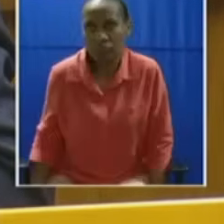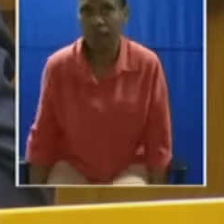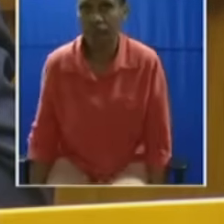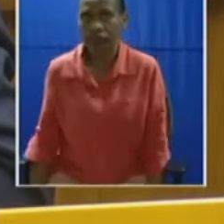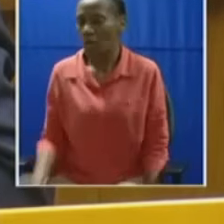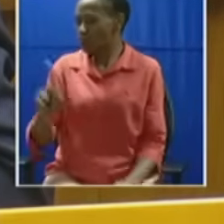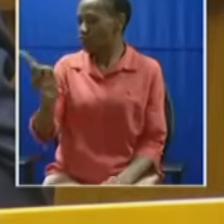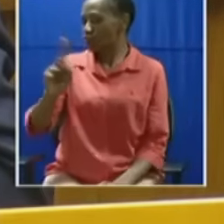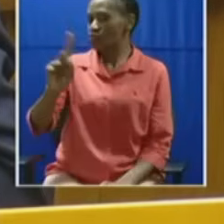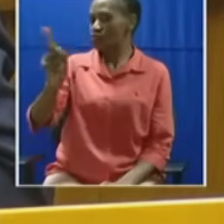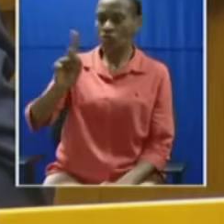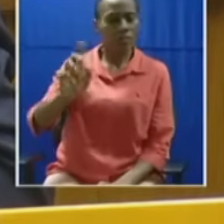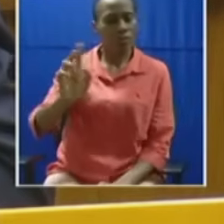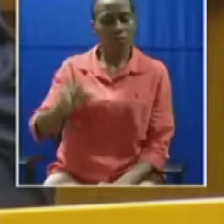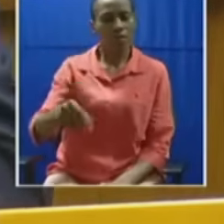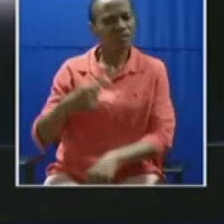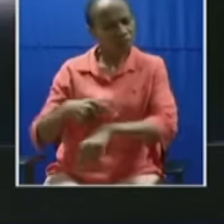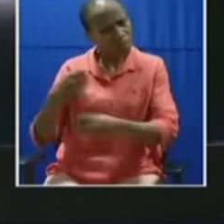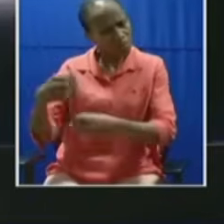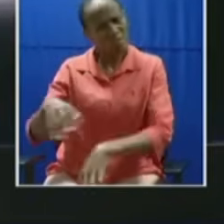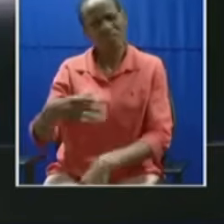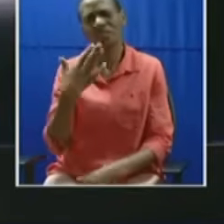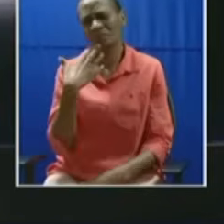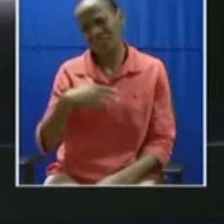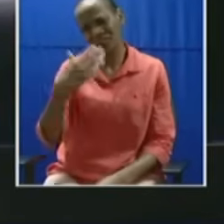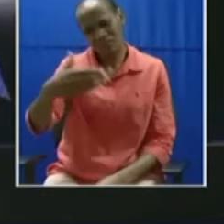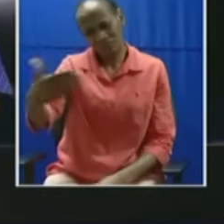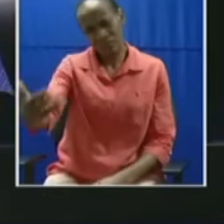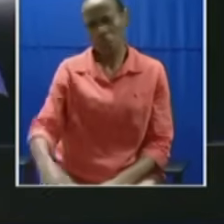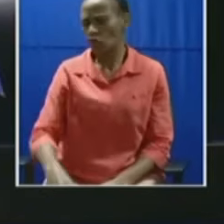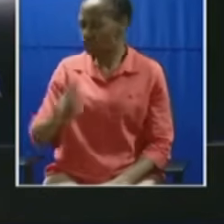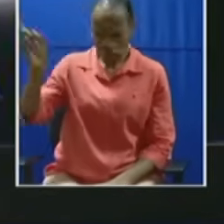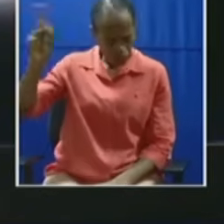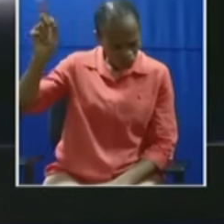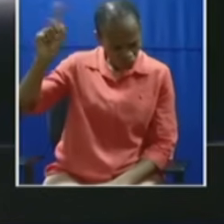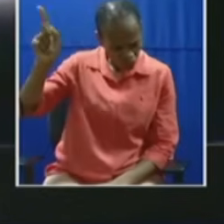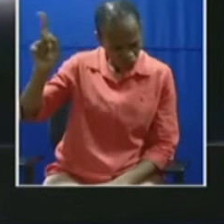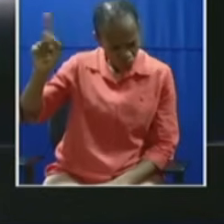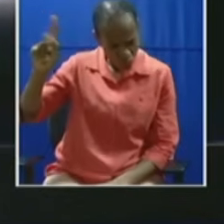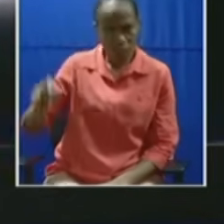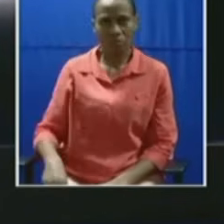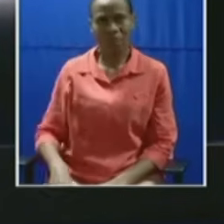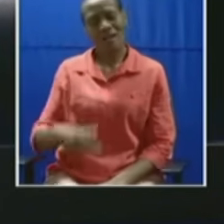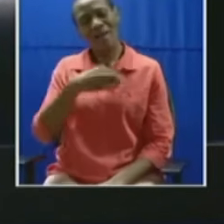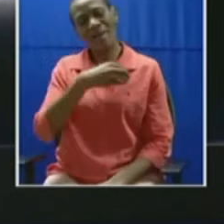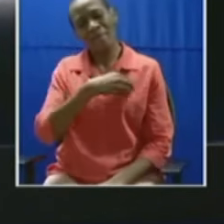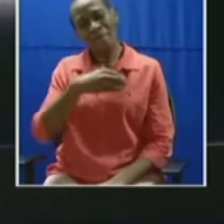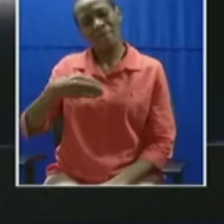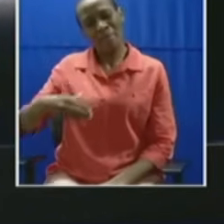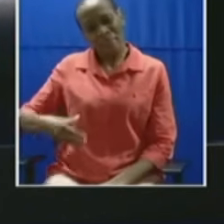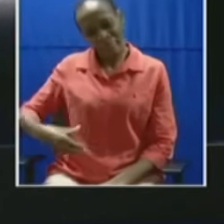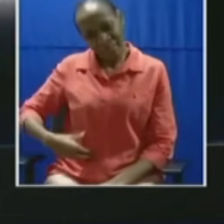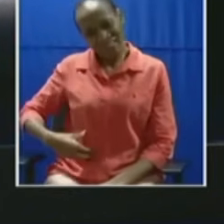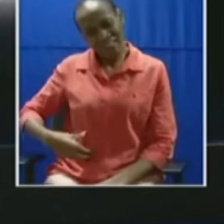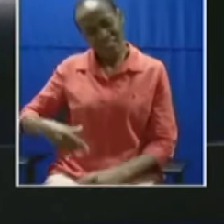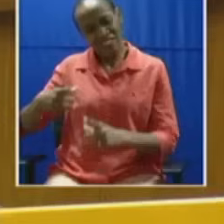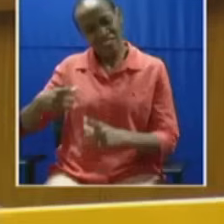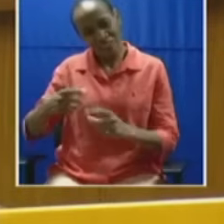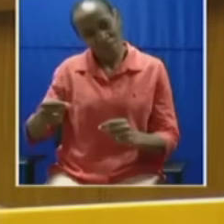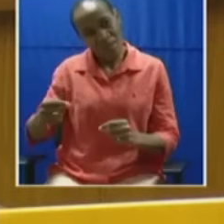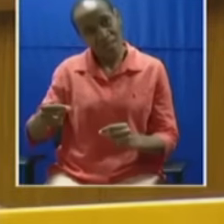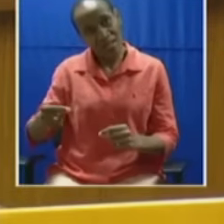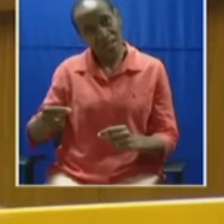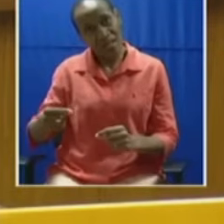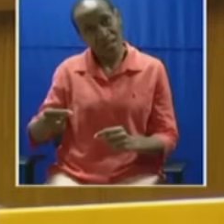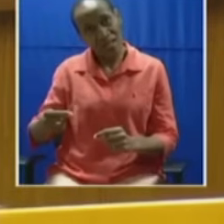I would like... Honourable Lekota, now you are wasting your time. Please proceed. No. The President addressed me when he was here